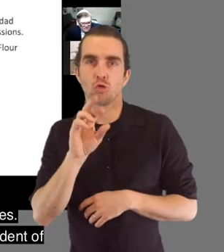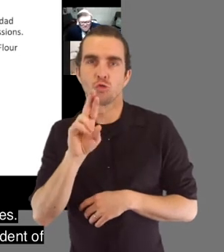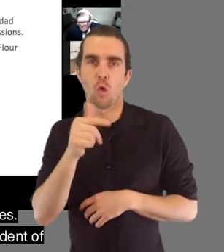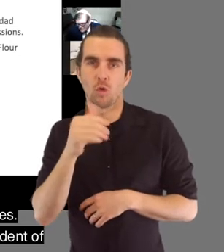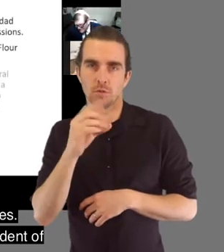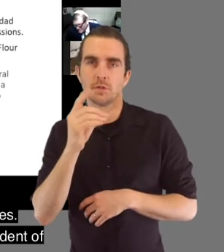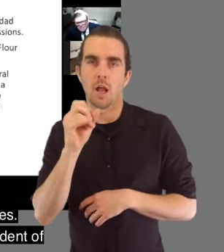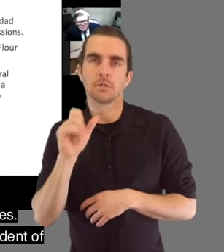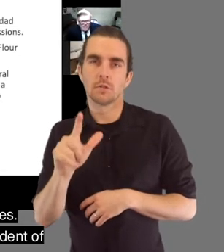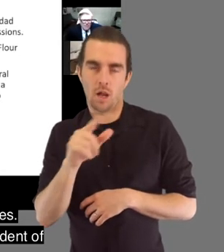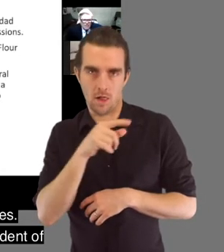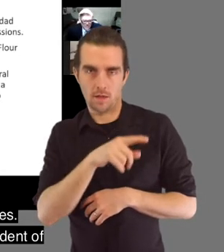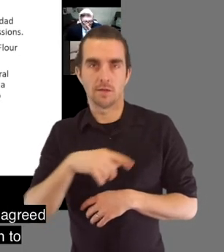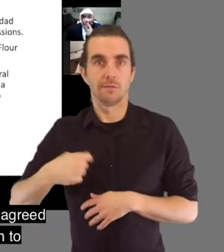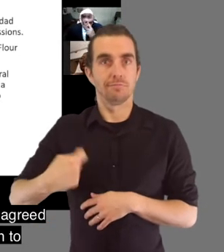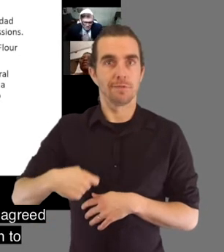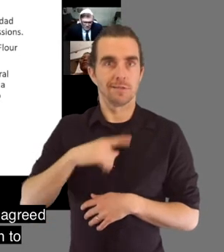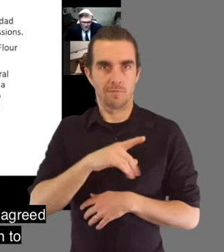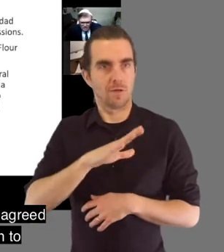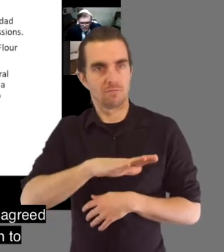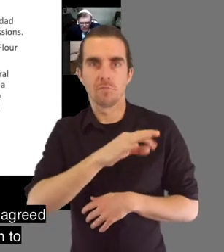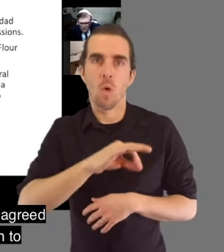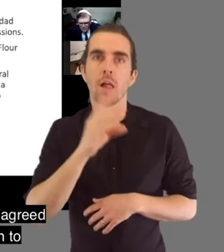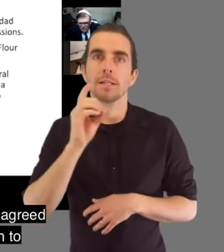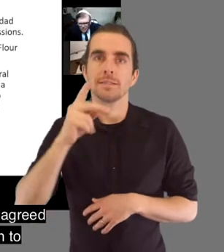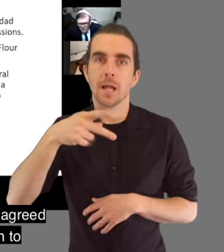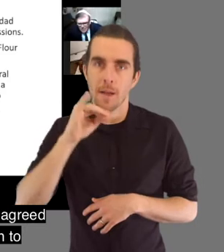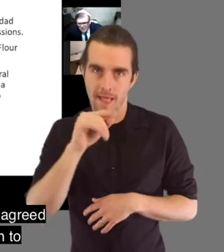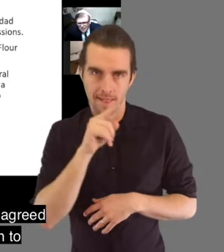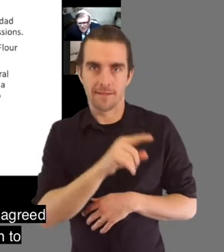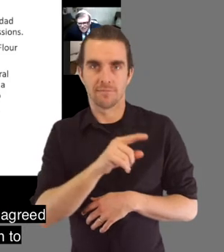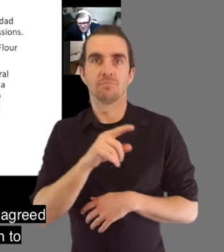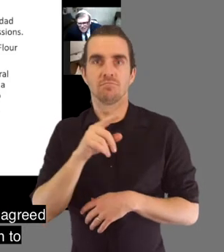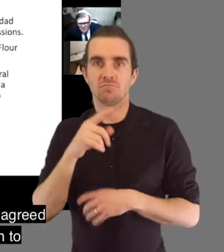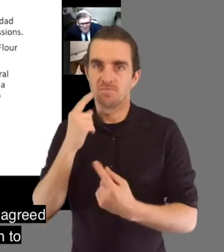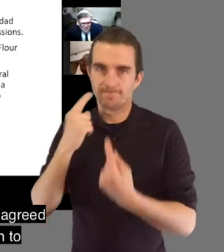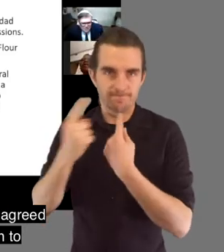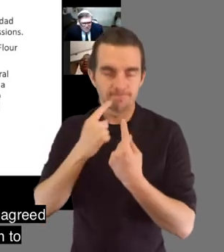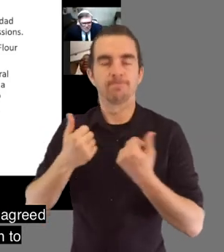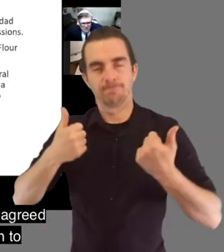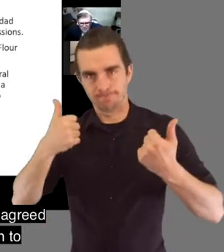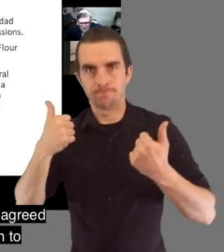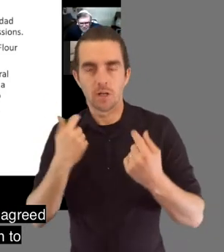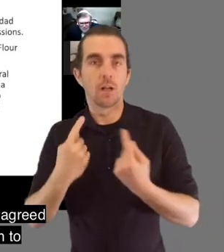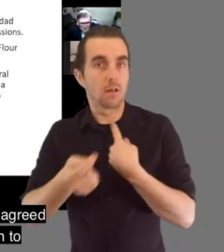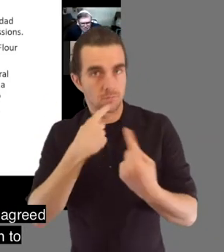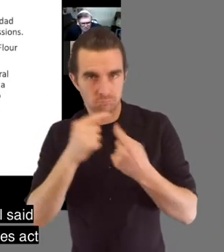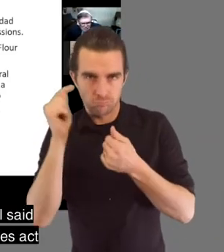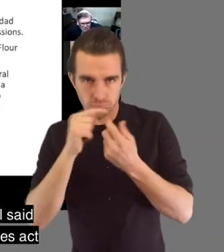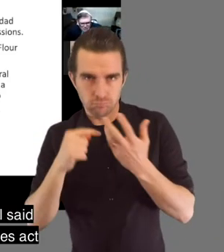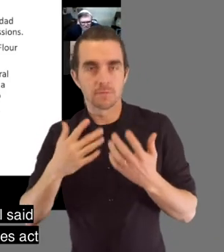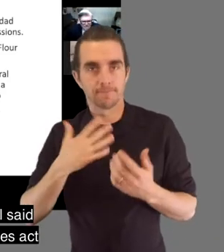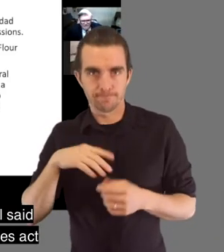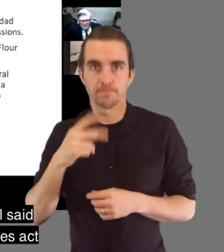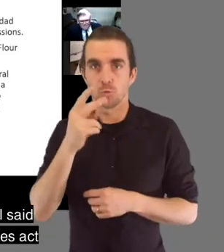According to George Daniel, president of the local DPI chapter, Mr. Manning agreed to several conditions in addition to